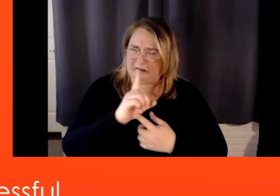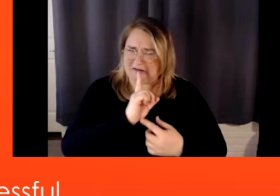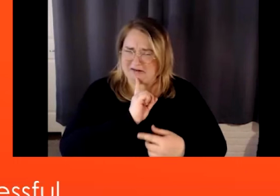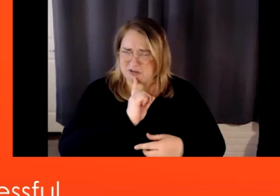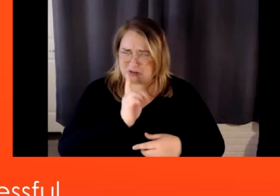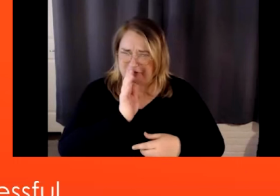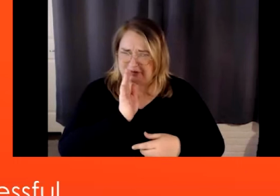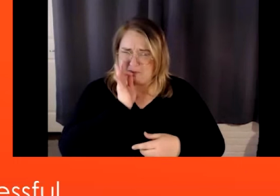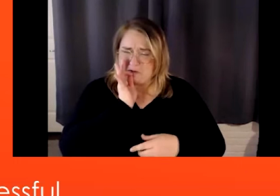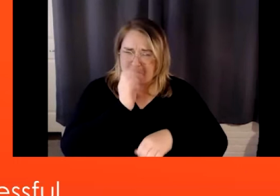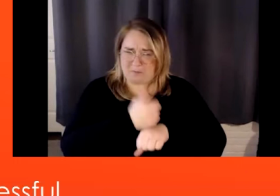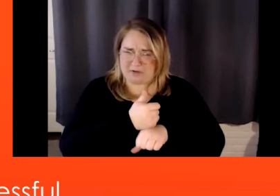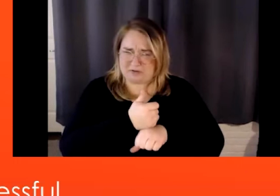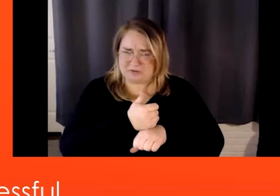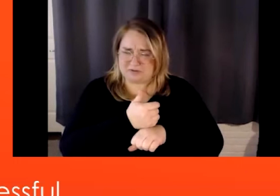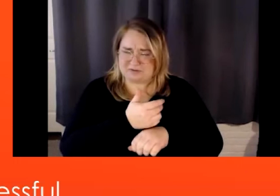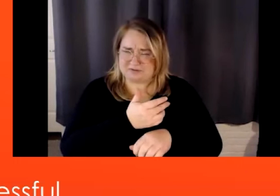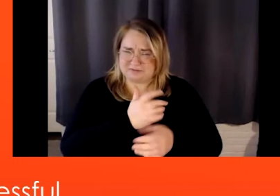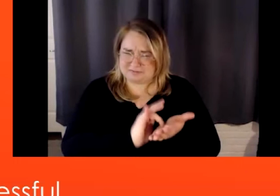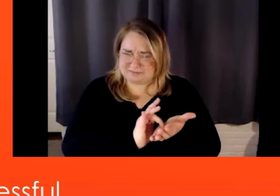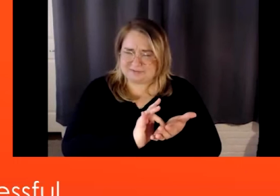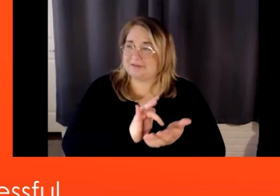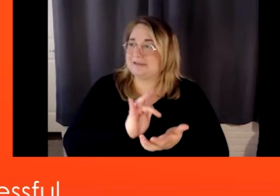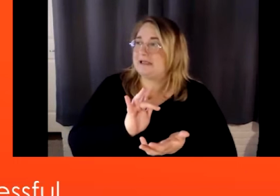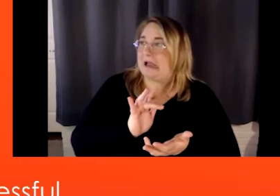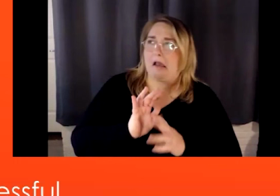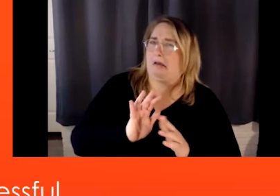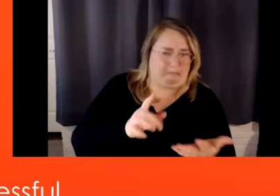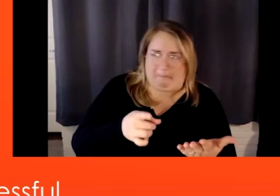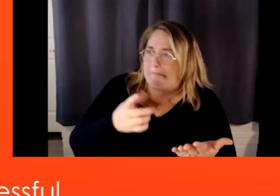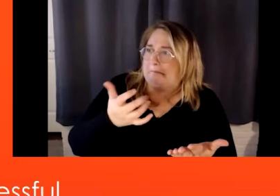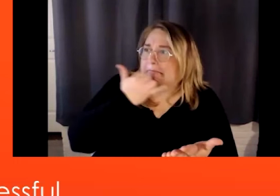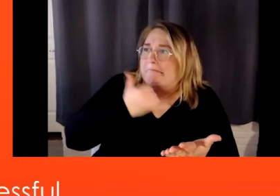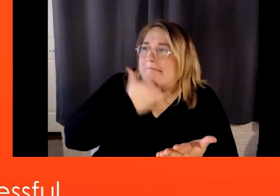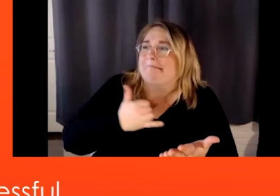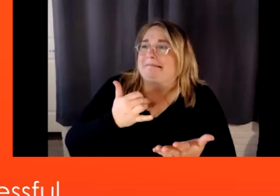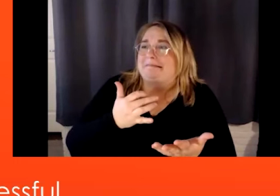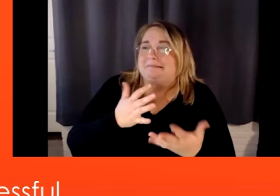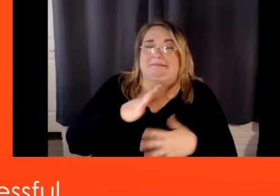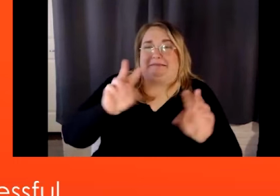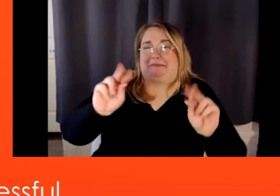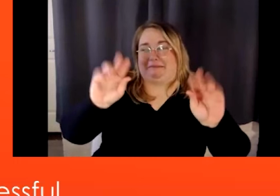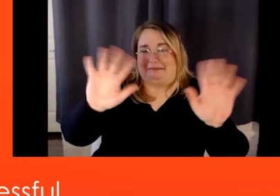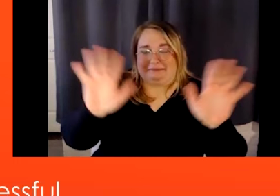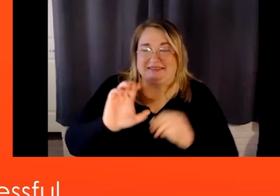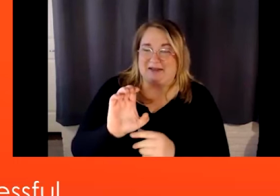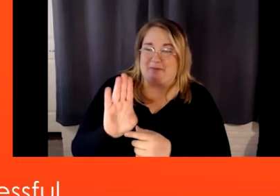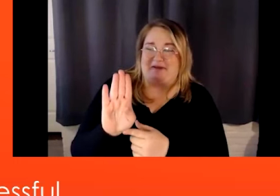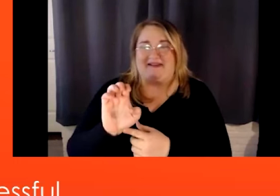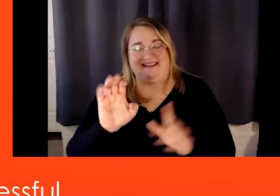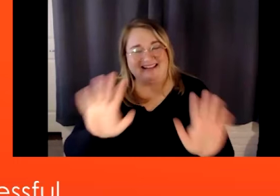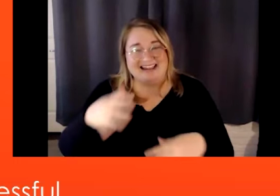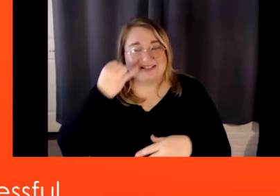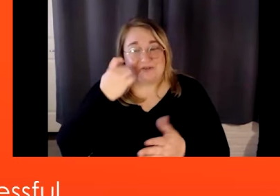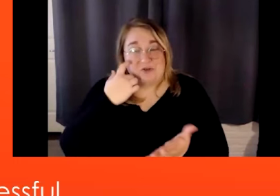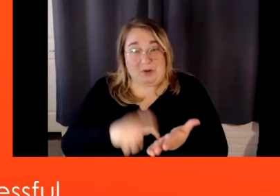marijuana-based drugs. So it was just a faux pas. I don't know where that came from. So, anyway,